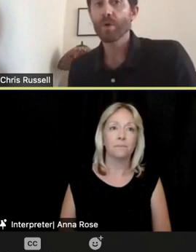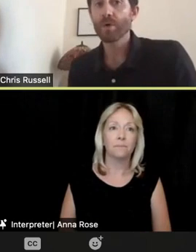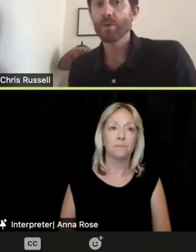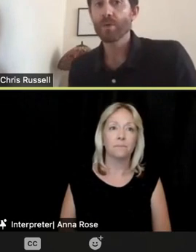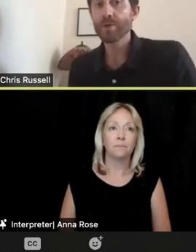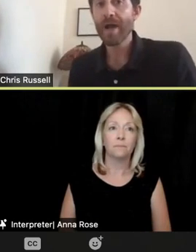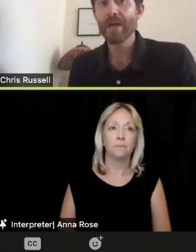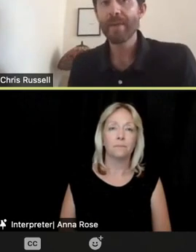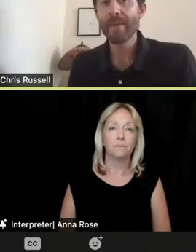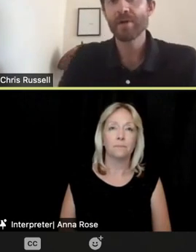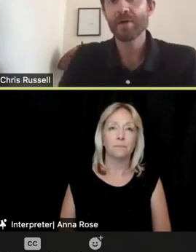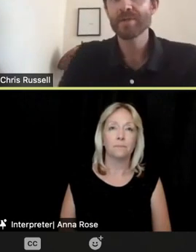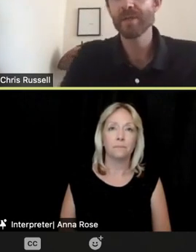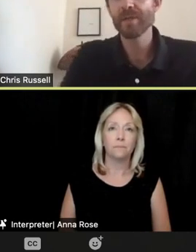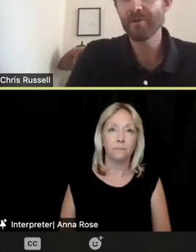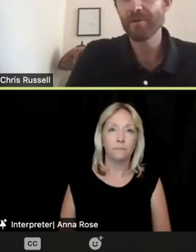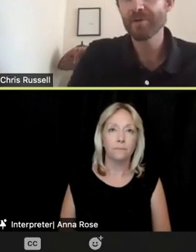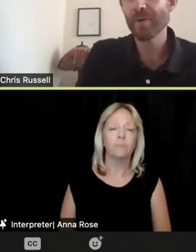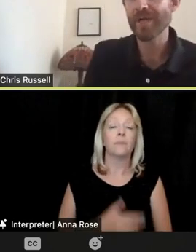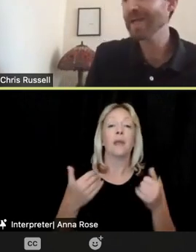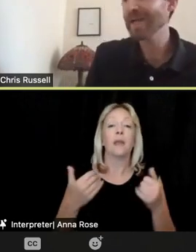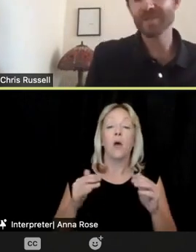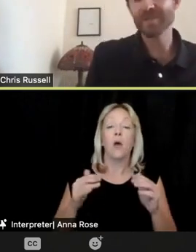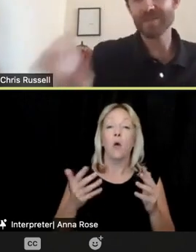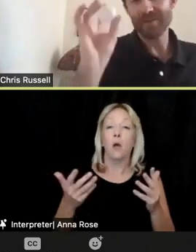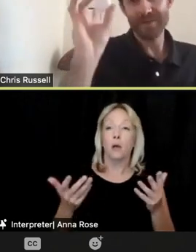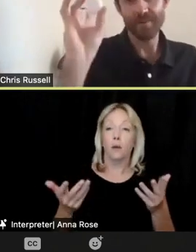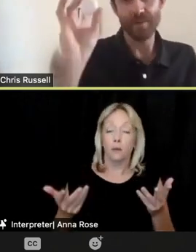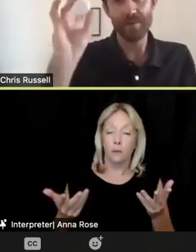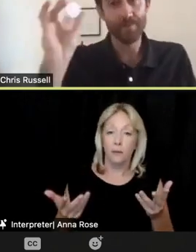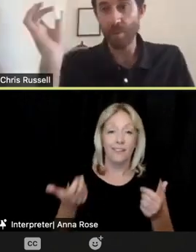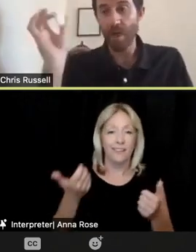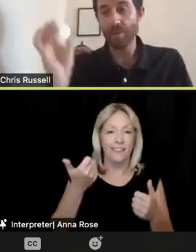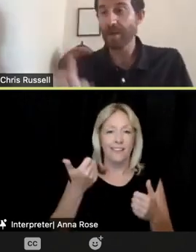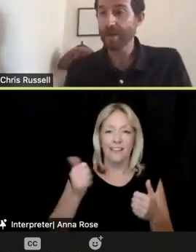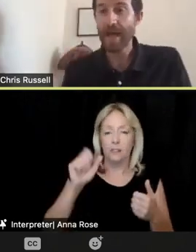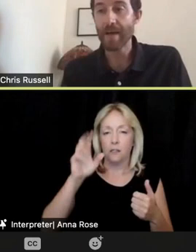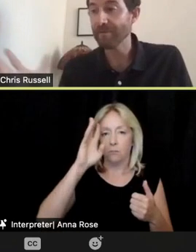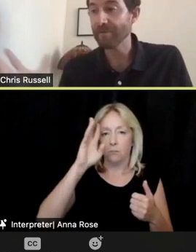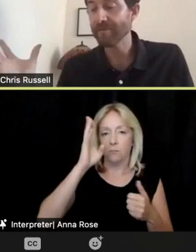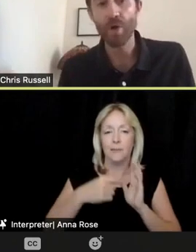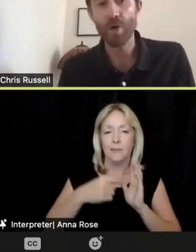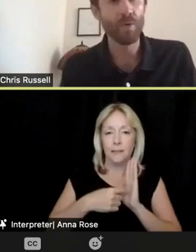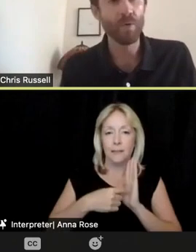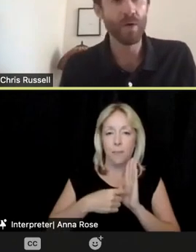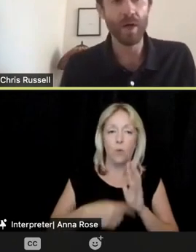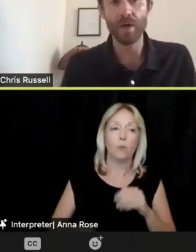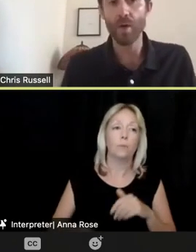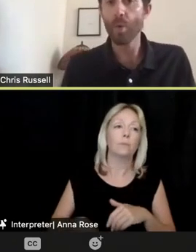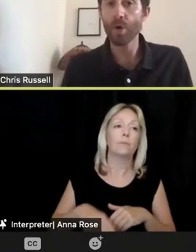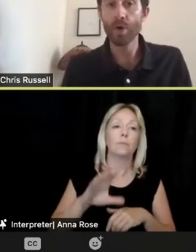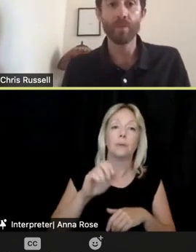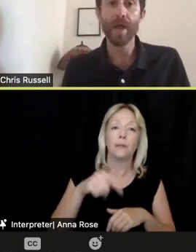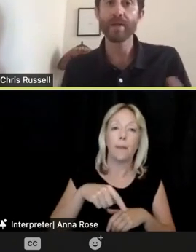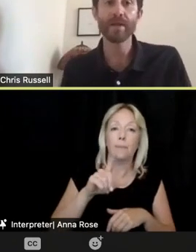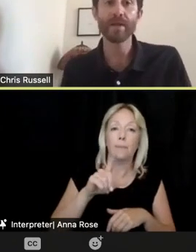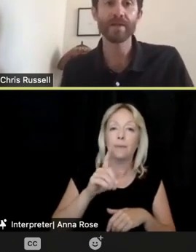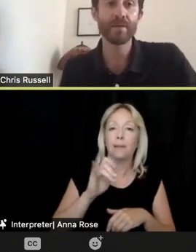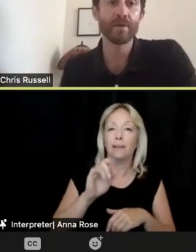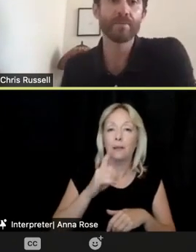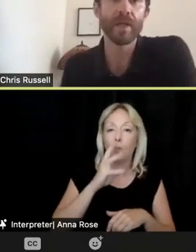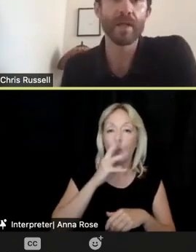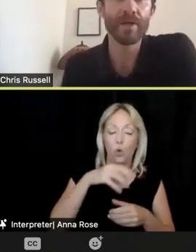what we're talking about in terms of the level to which any specific symbol, the water bottle cap, a photo, a word,